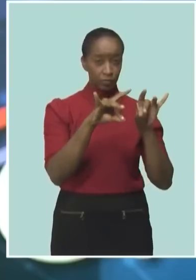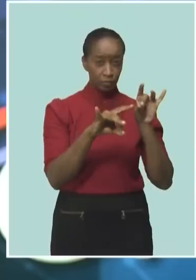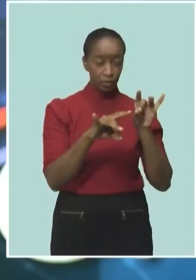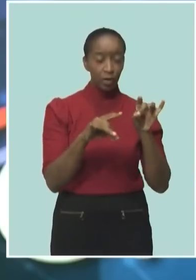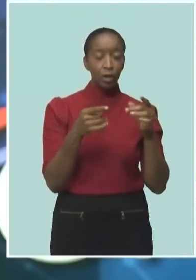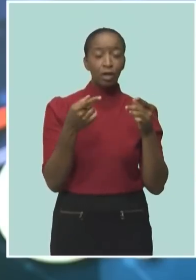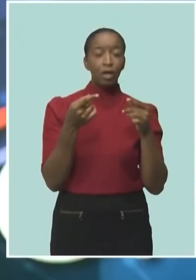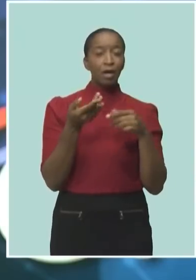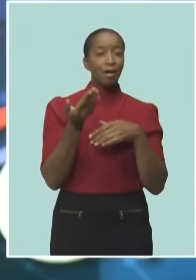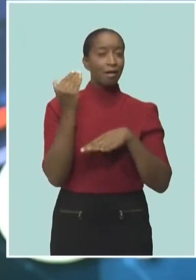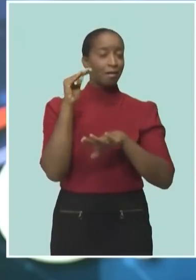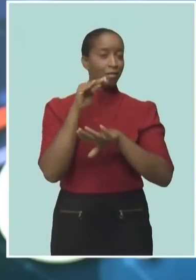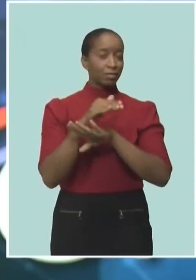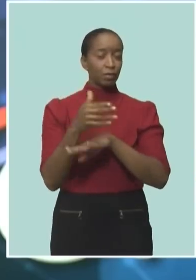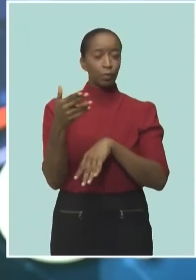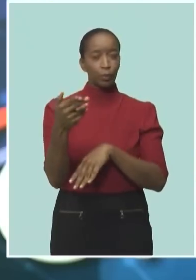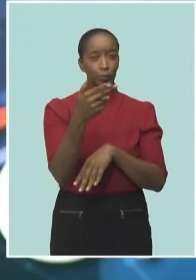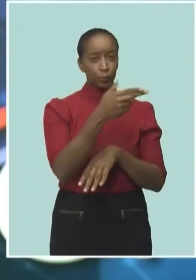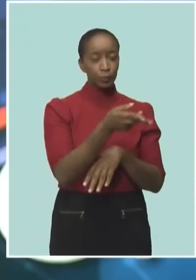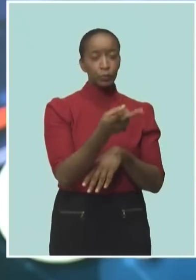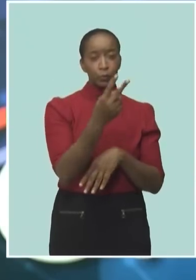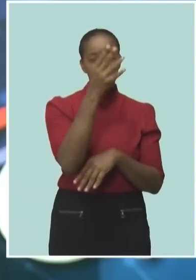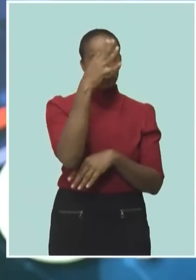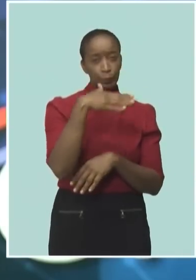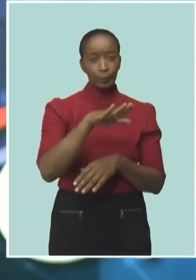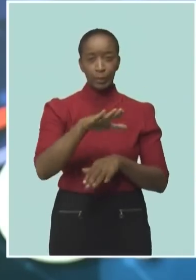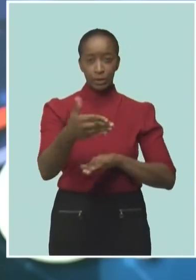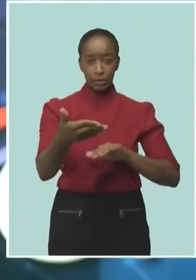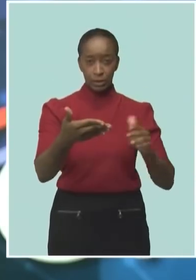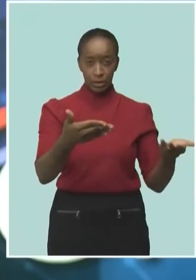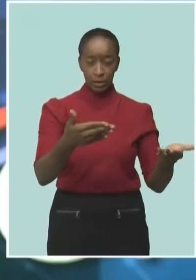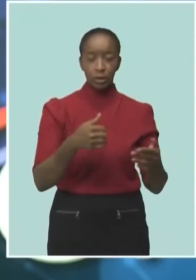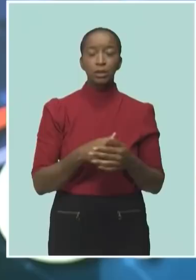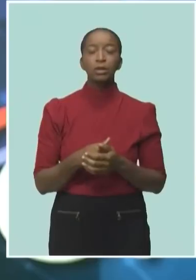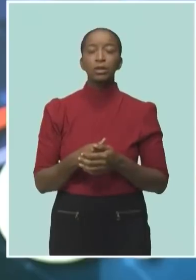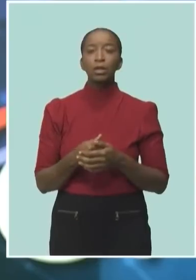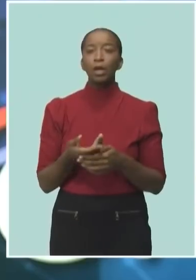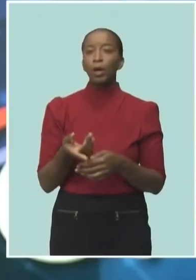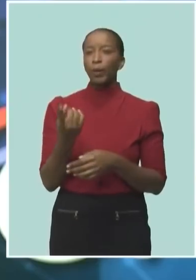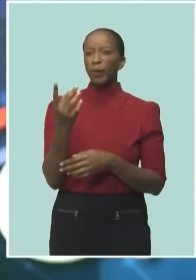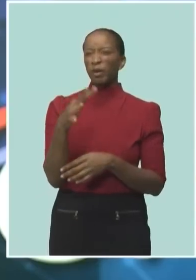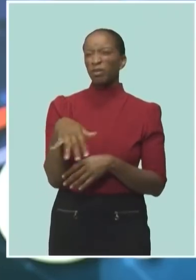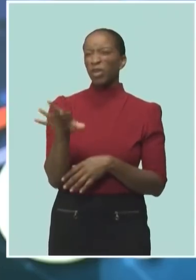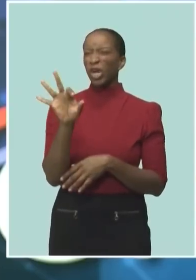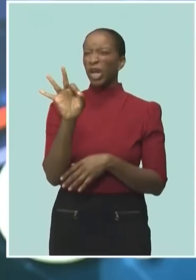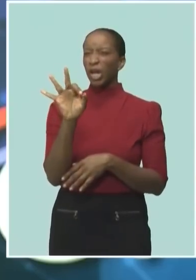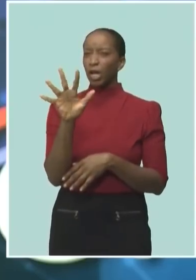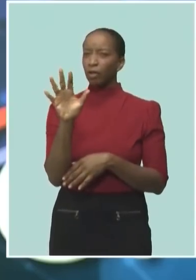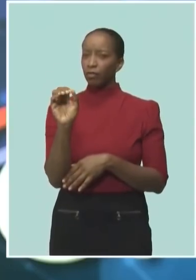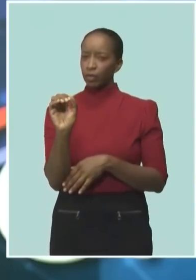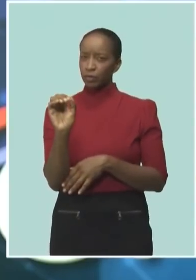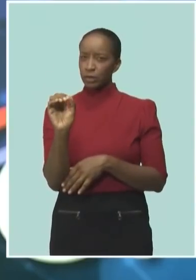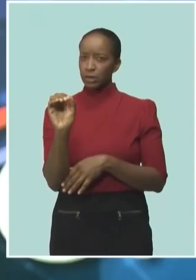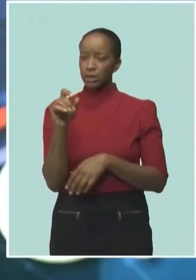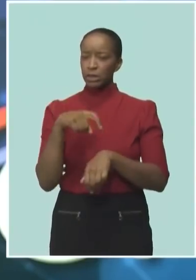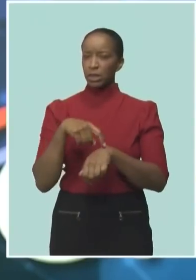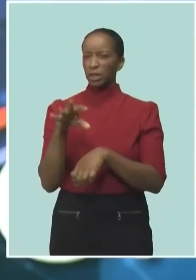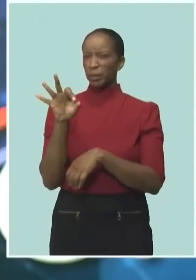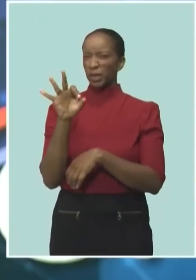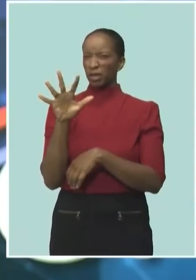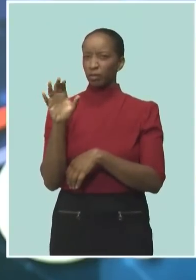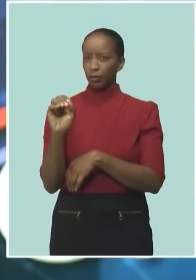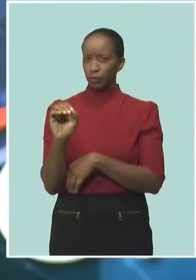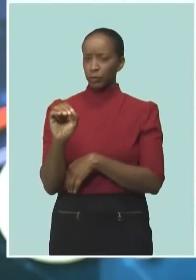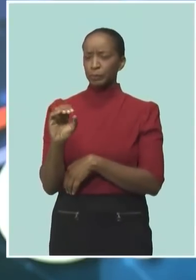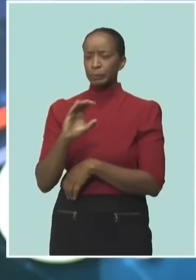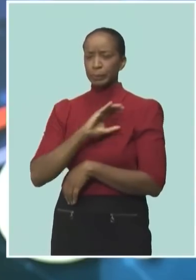last night. The first was reported to police around 9:50 p.m. According to lawmen, a person called the operations